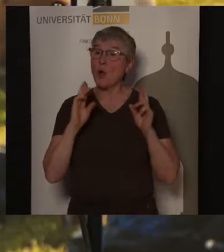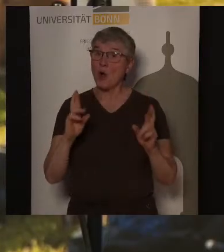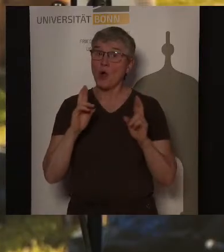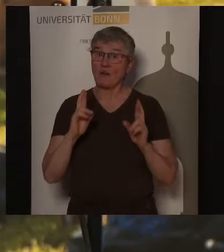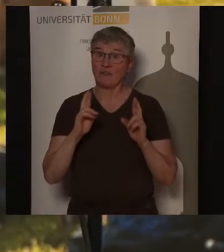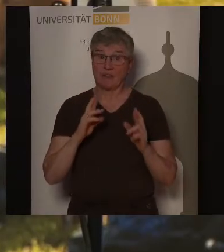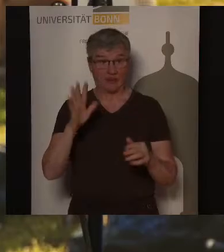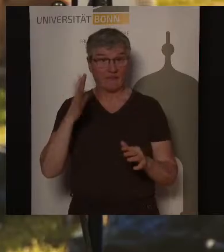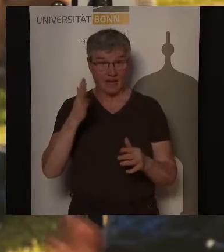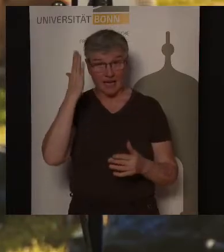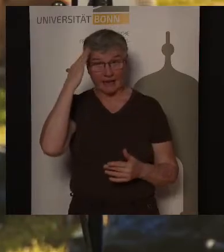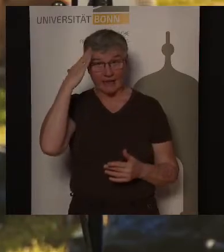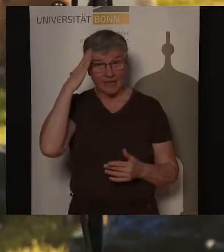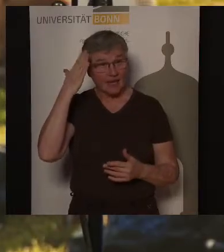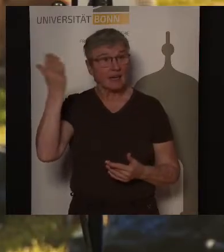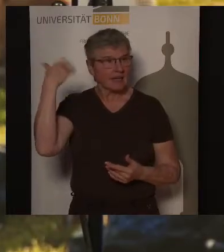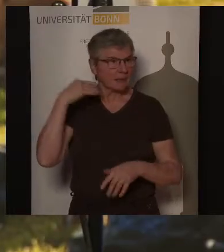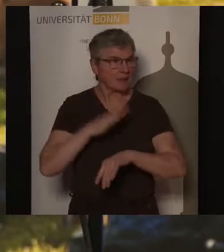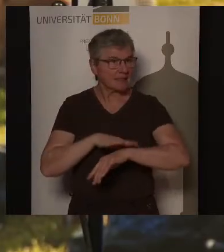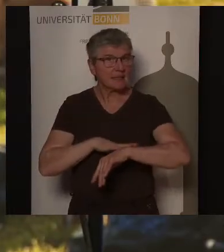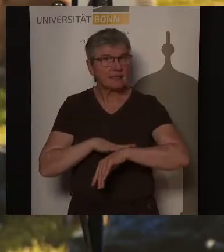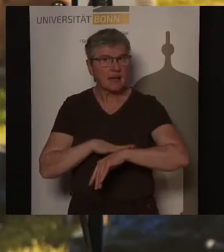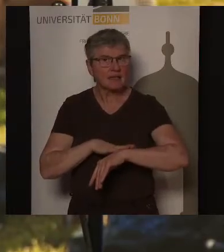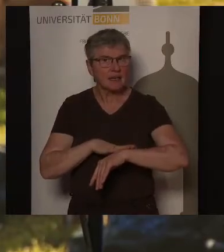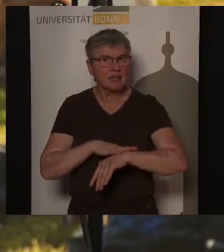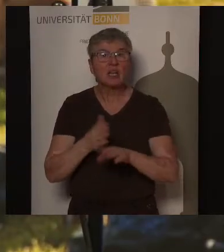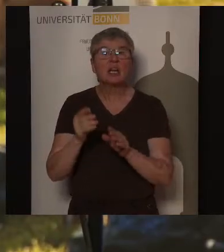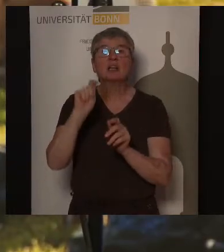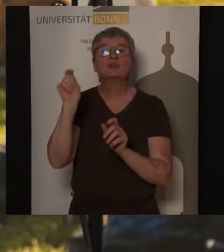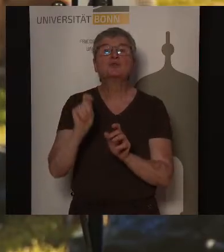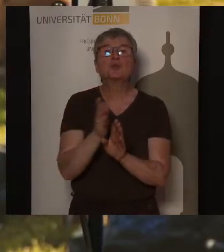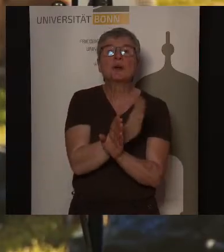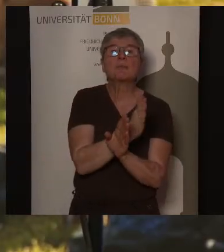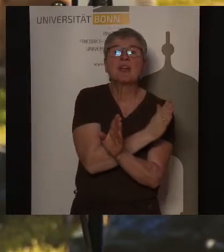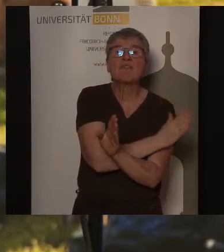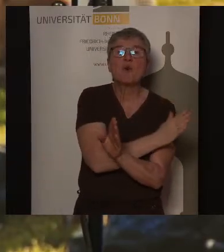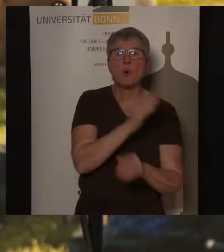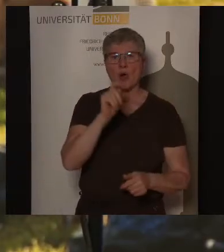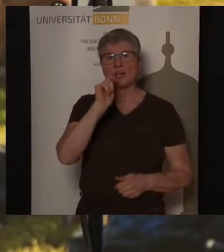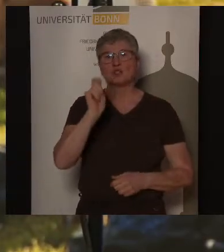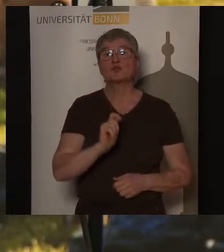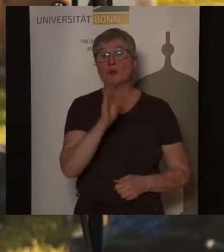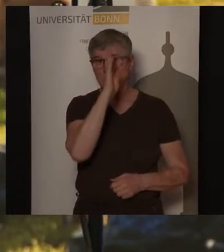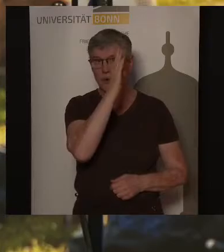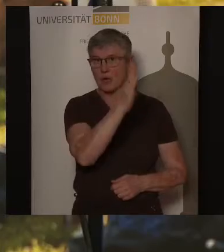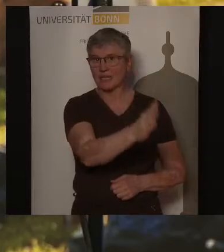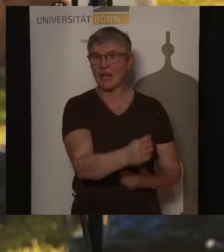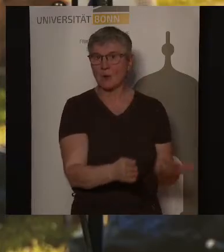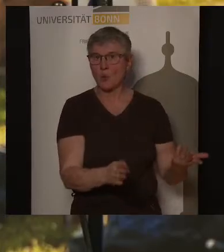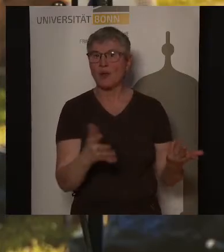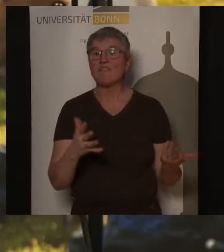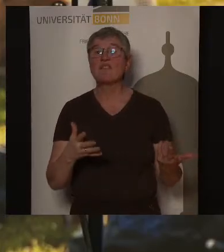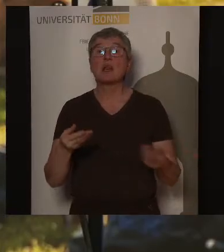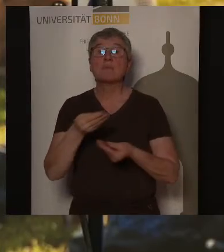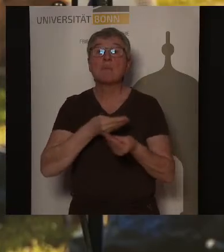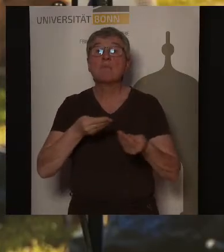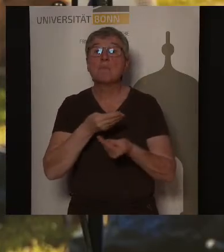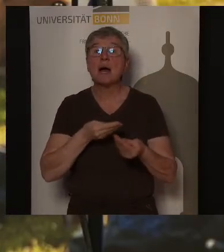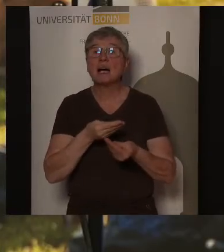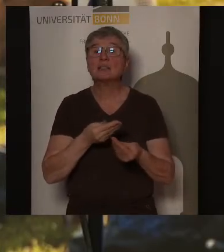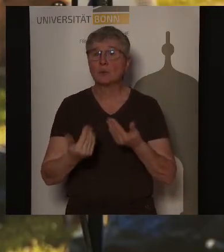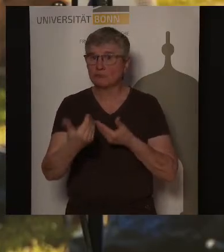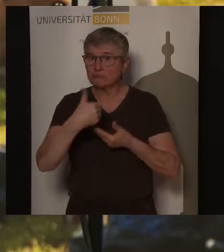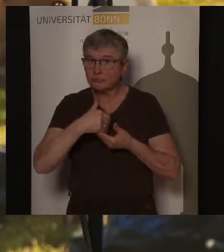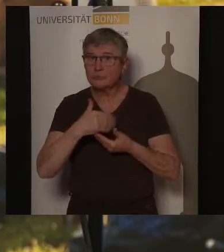really. I think hopefully some of you may know us from before you